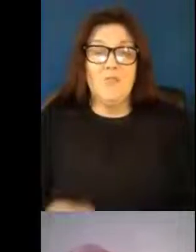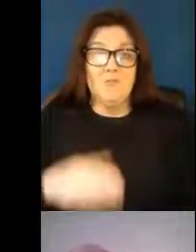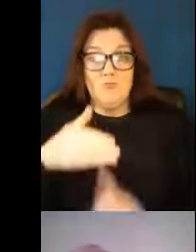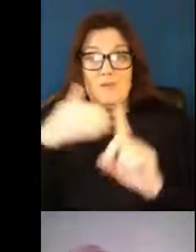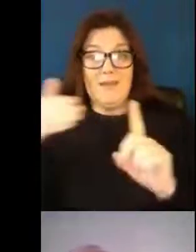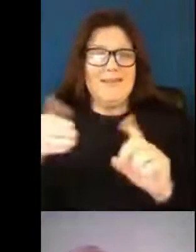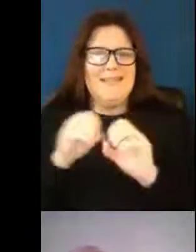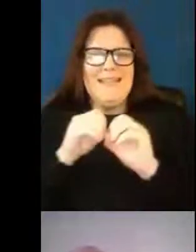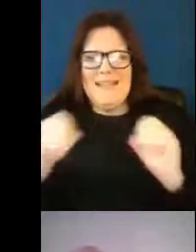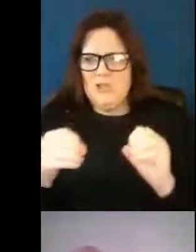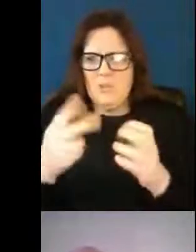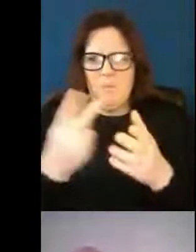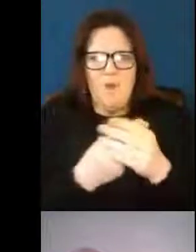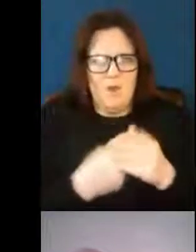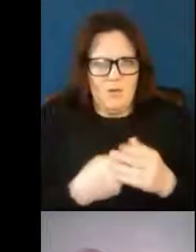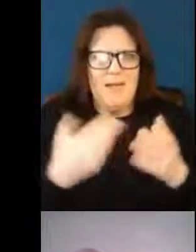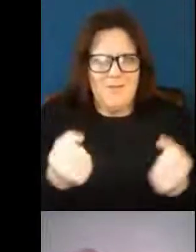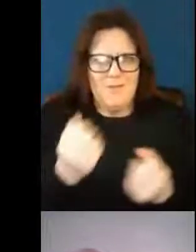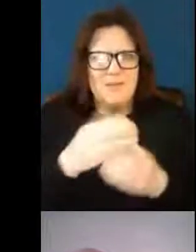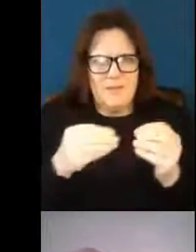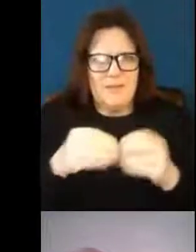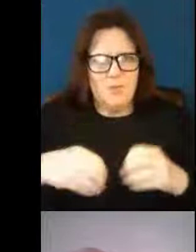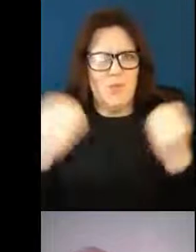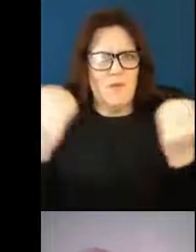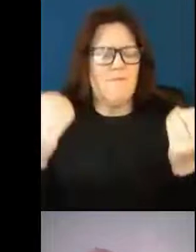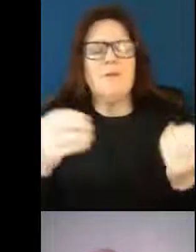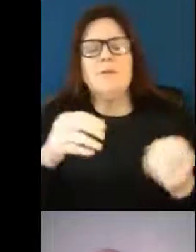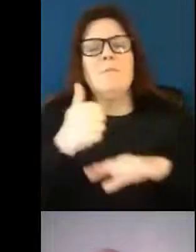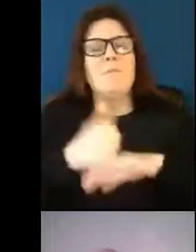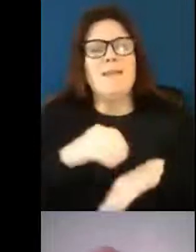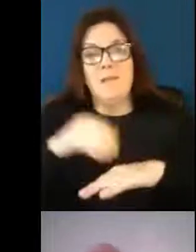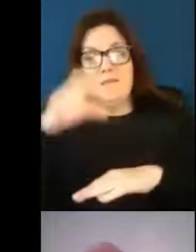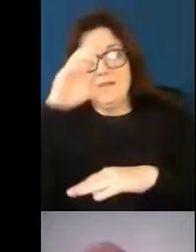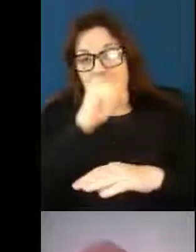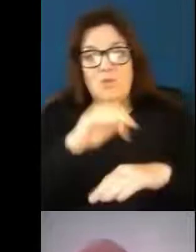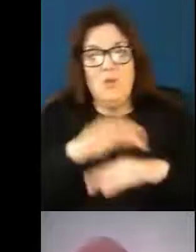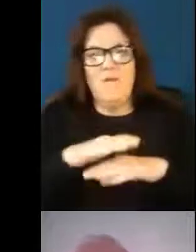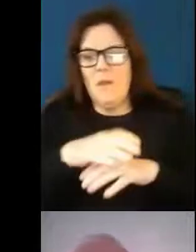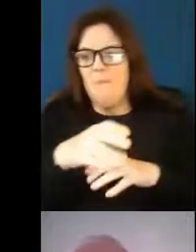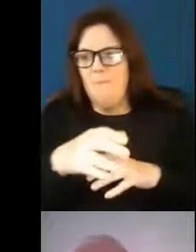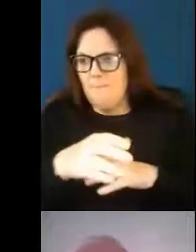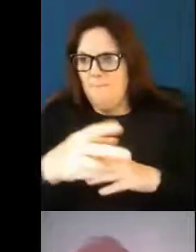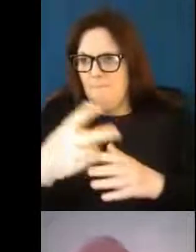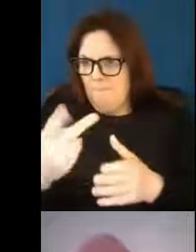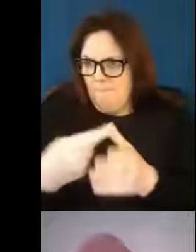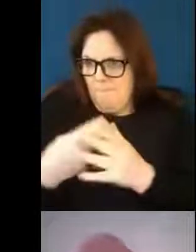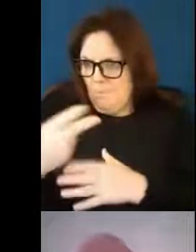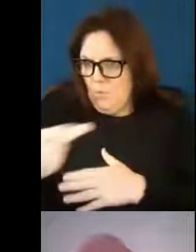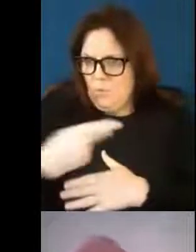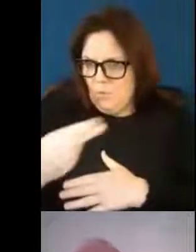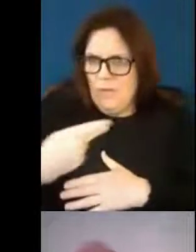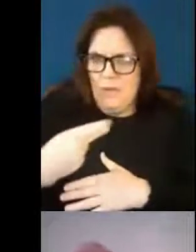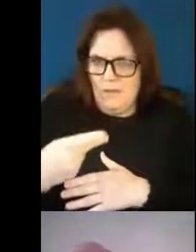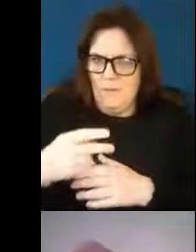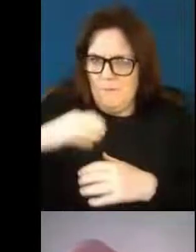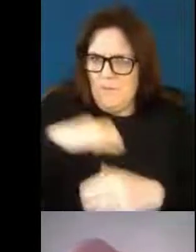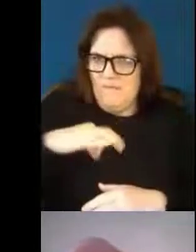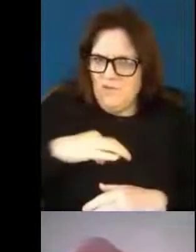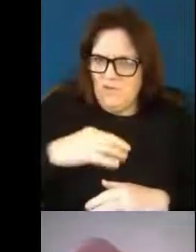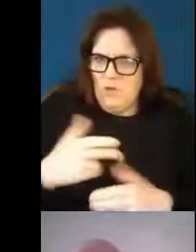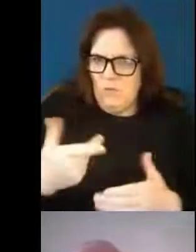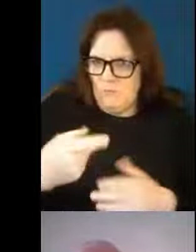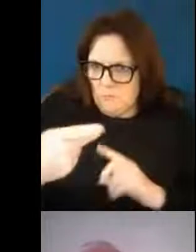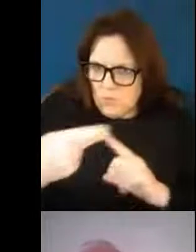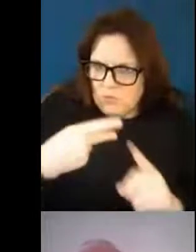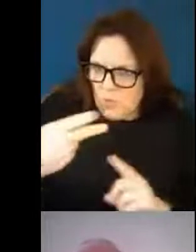something to offer, and that's based on the assumption of mutual beneficial learning. And it's